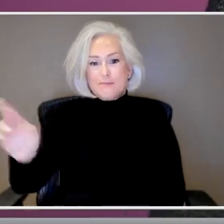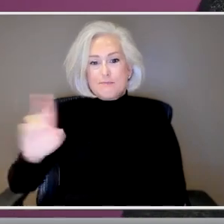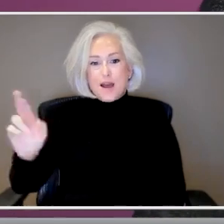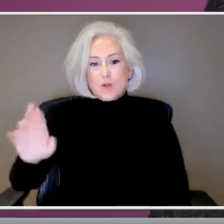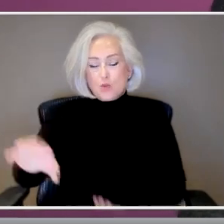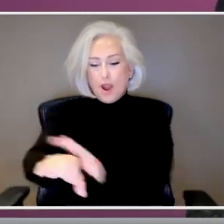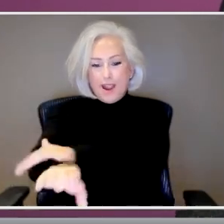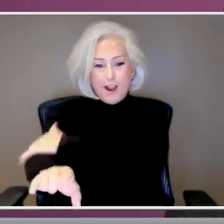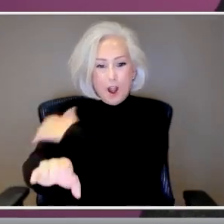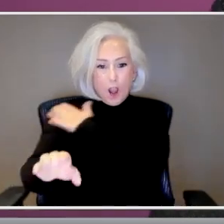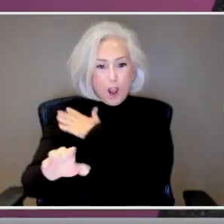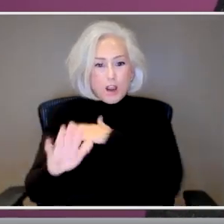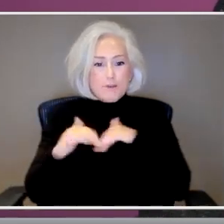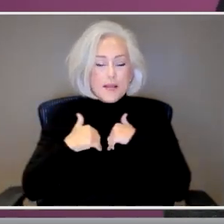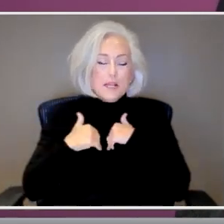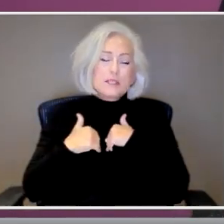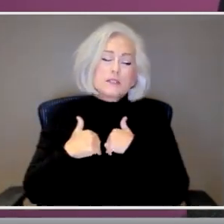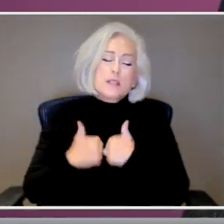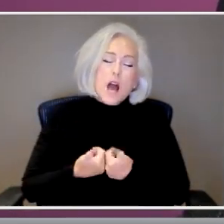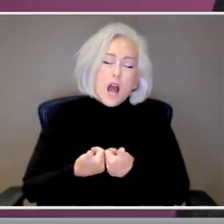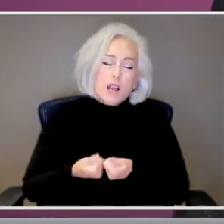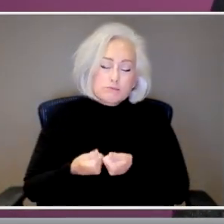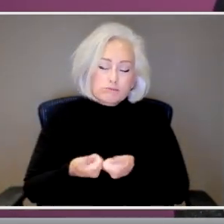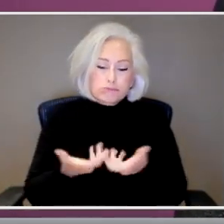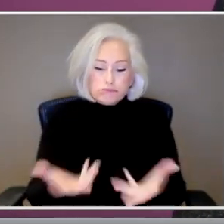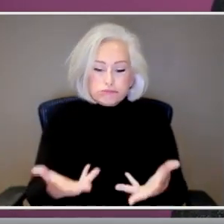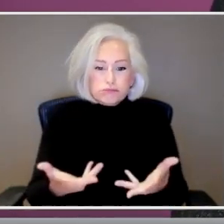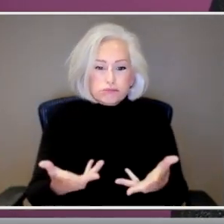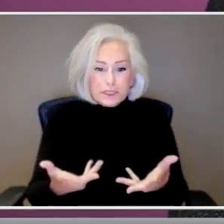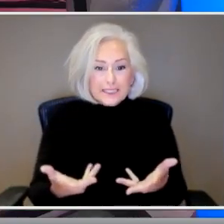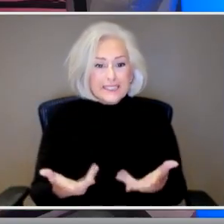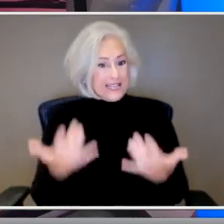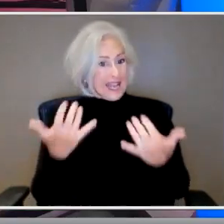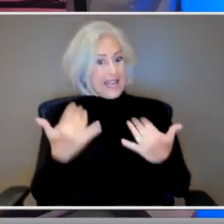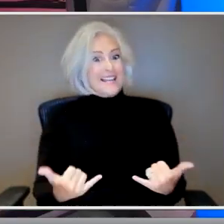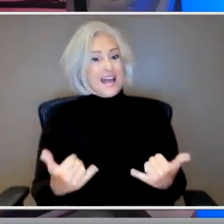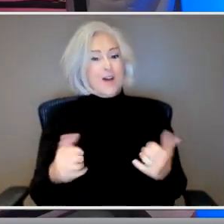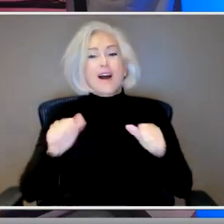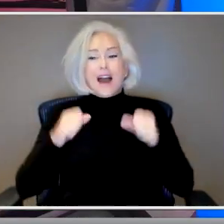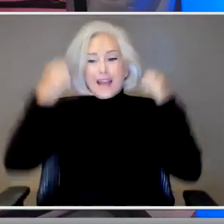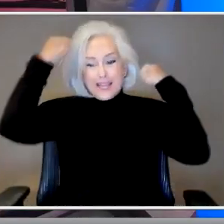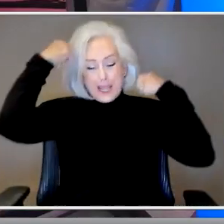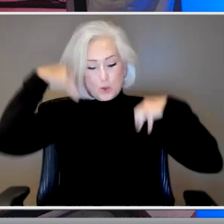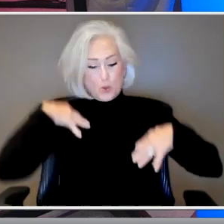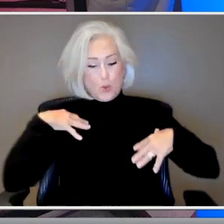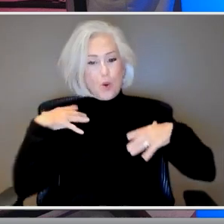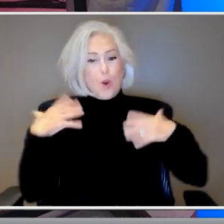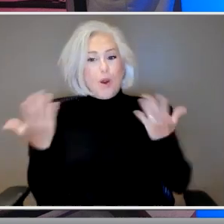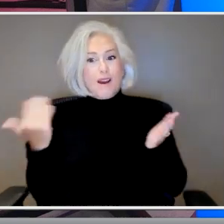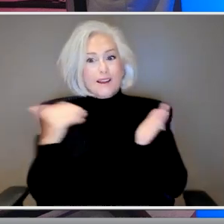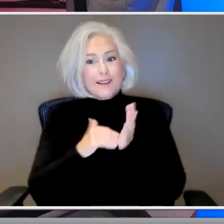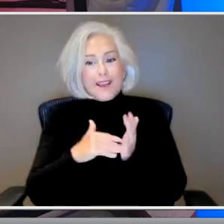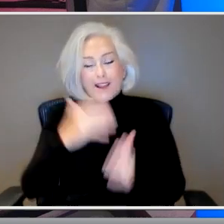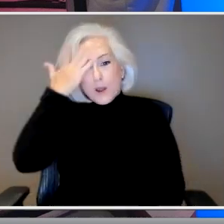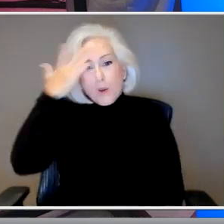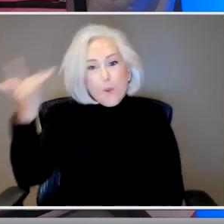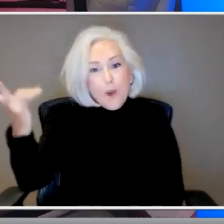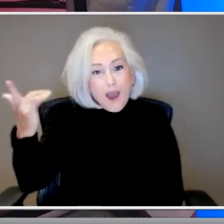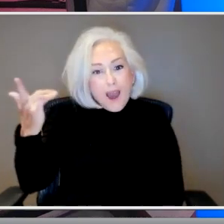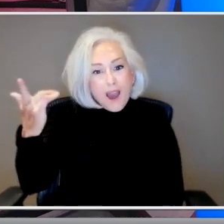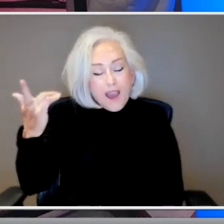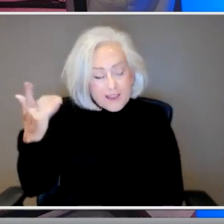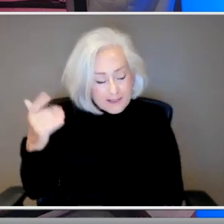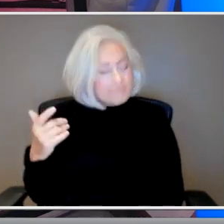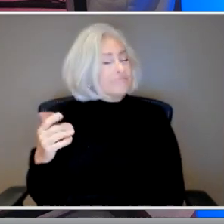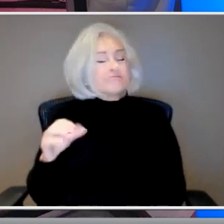now I can let my hair grow back out because my arm is no longer tired. That's what I was going to ask you. So before all this, you'd had extreme fatigue